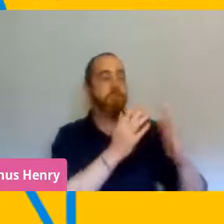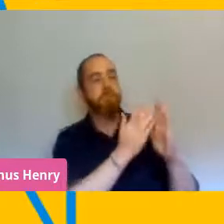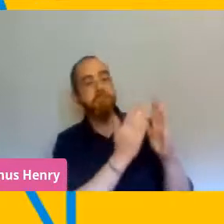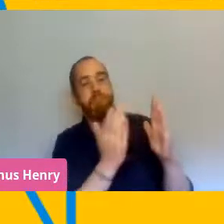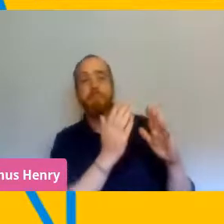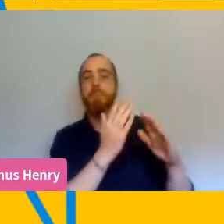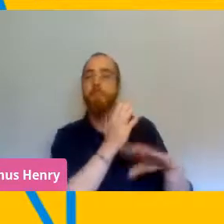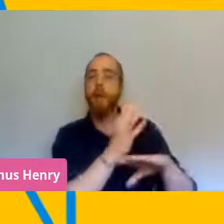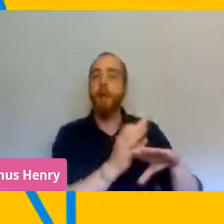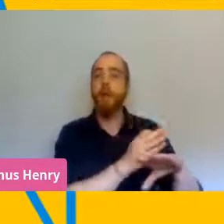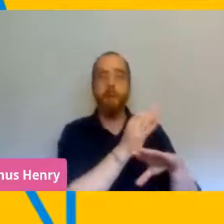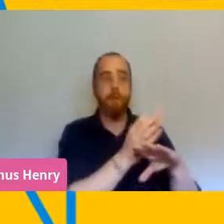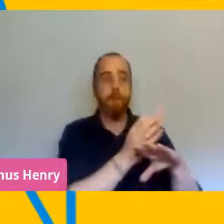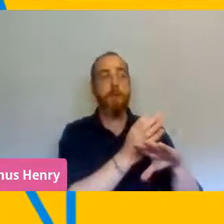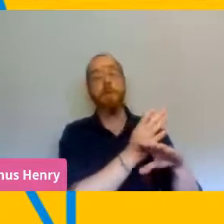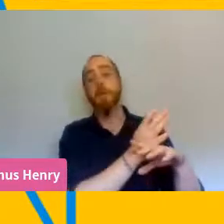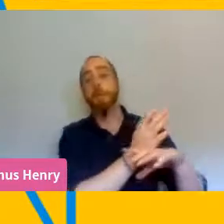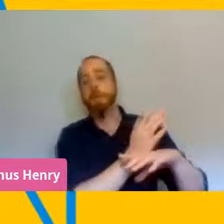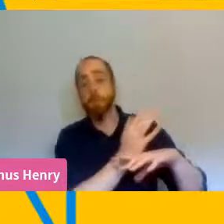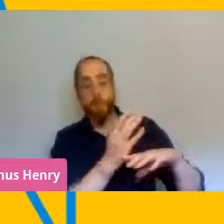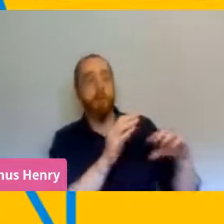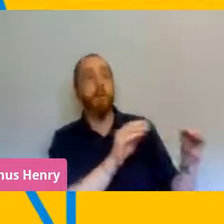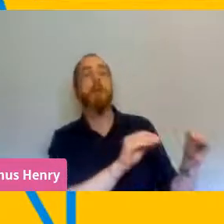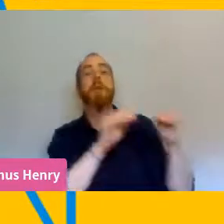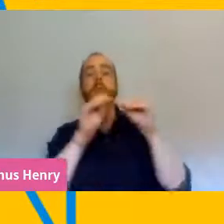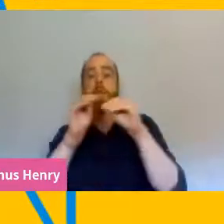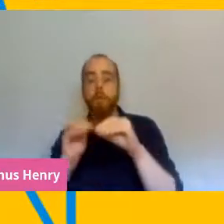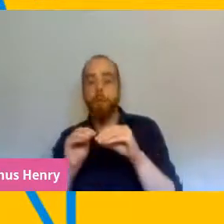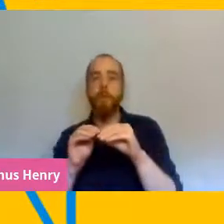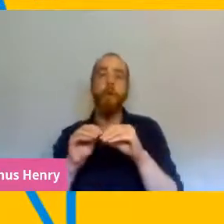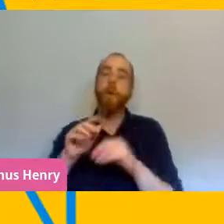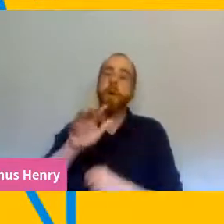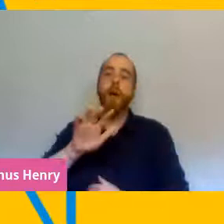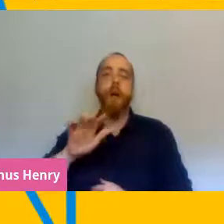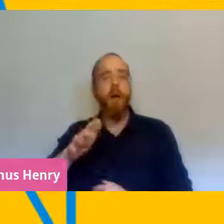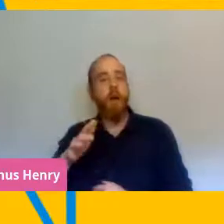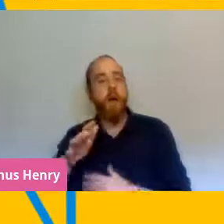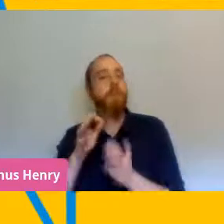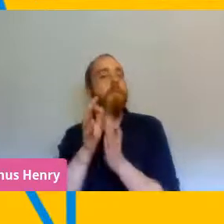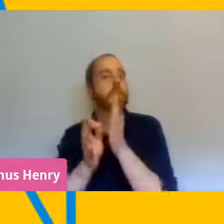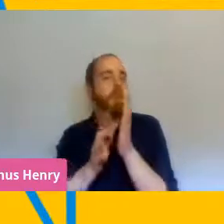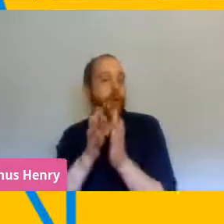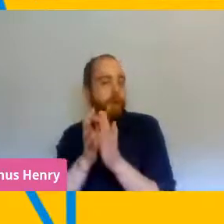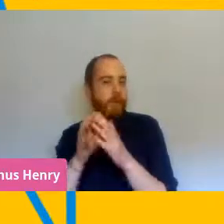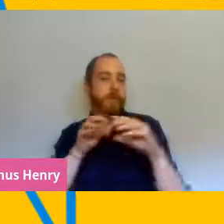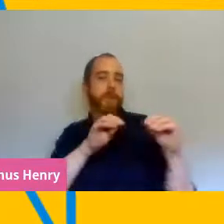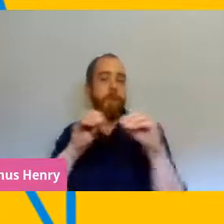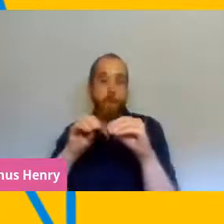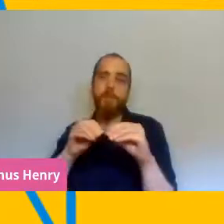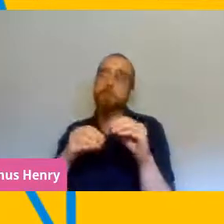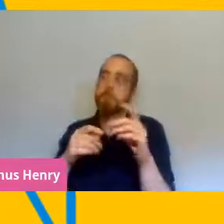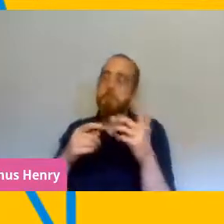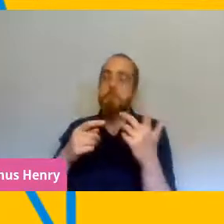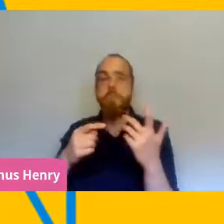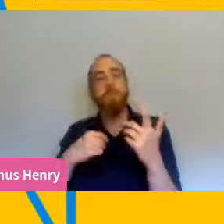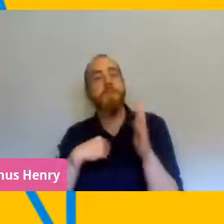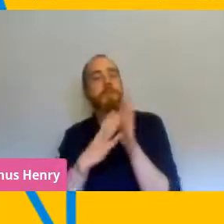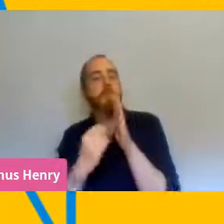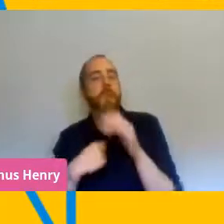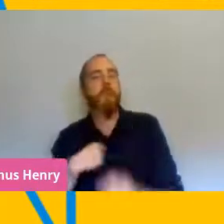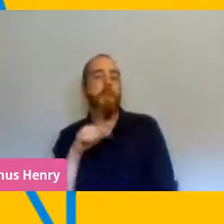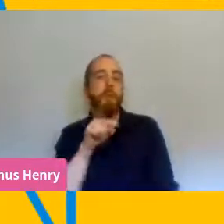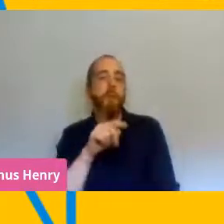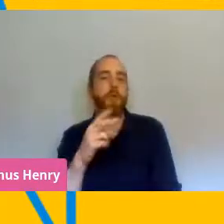got moved onto the average hours that you're teaching. So on a 0.2 or well, hopefully not a 0.2, but on